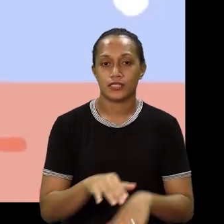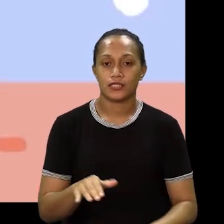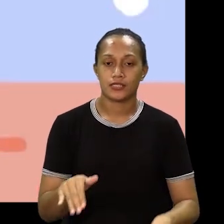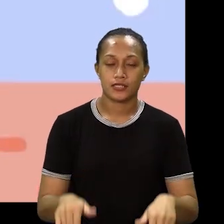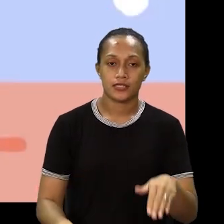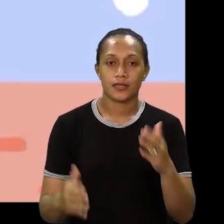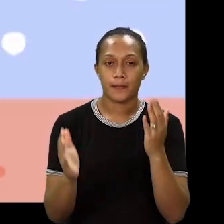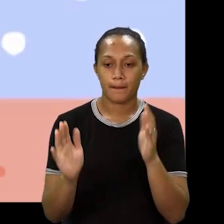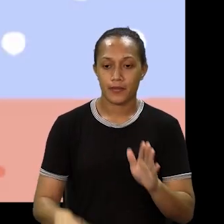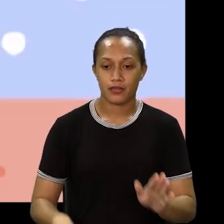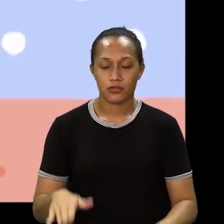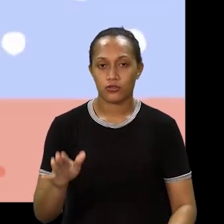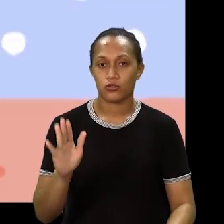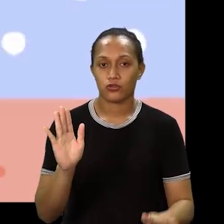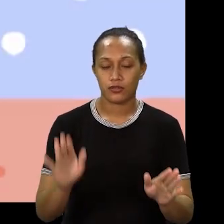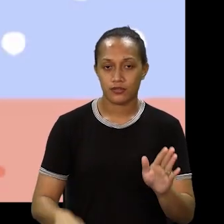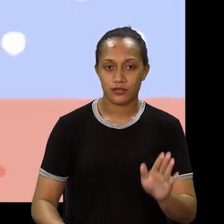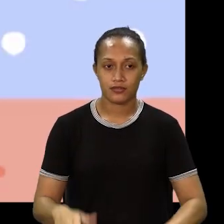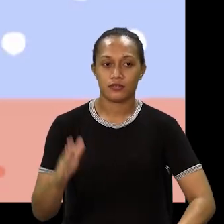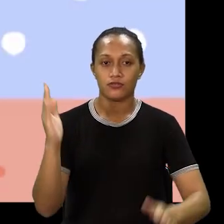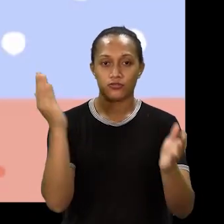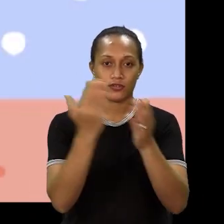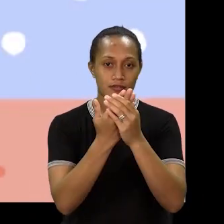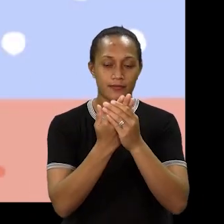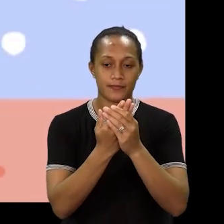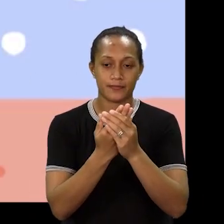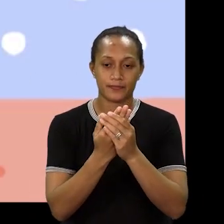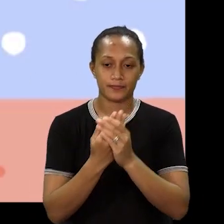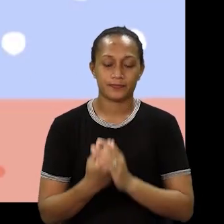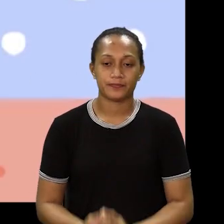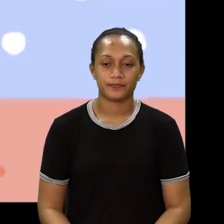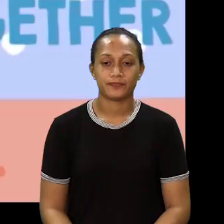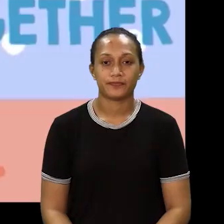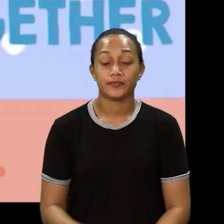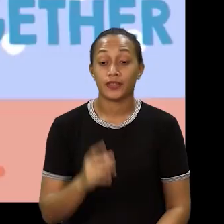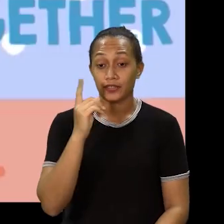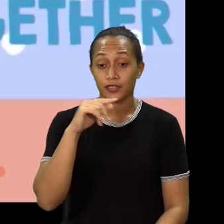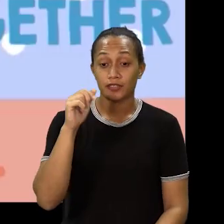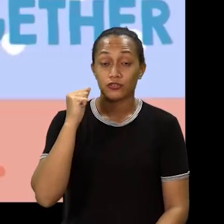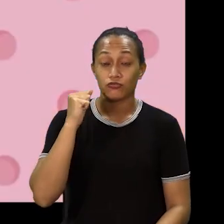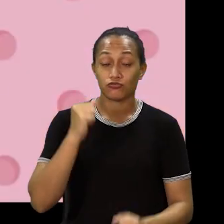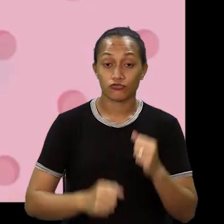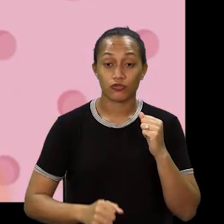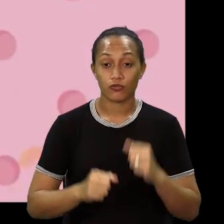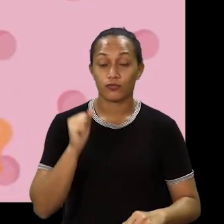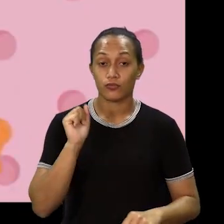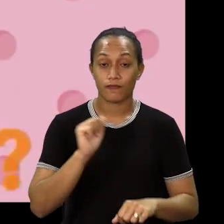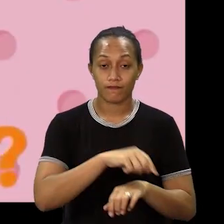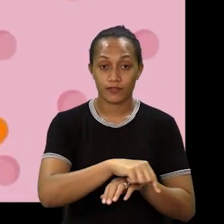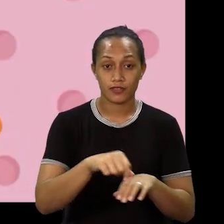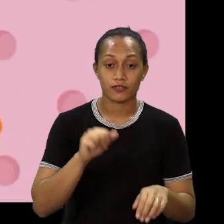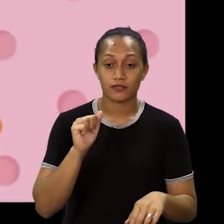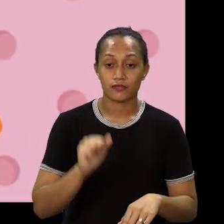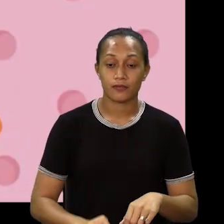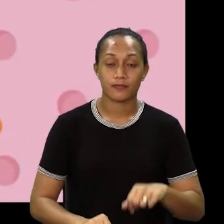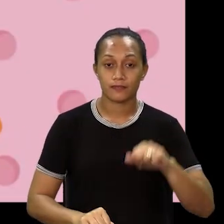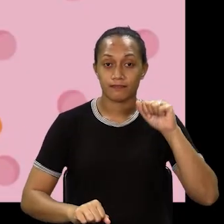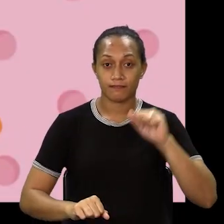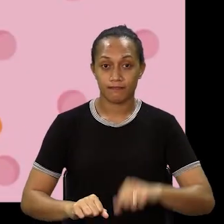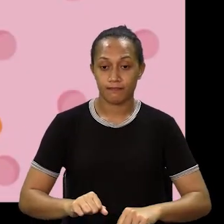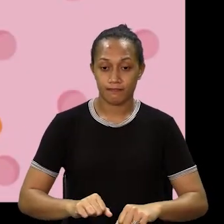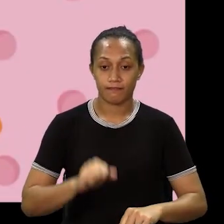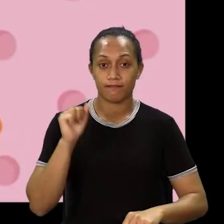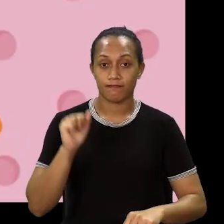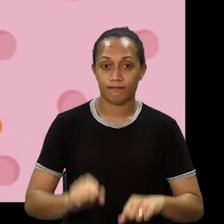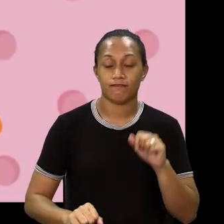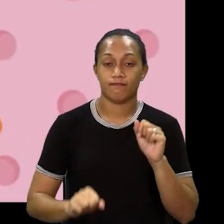Pat, pat, pat your knees. Pat your knees together. Can you stomp your